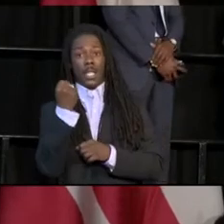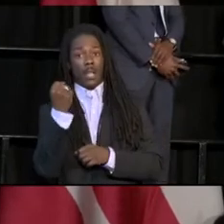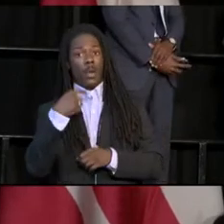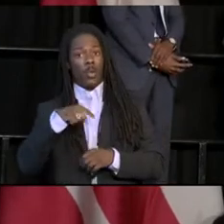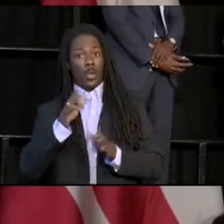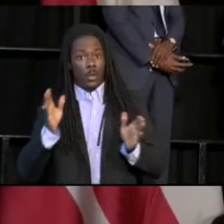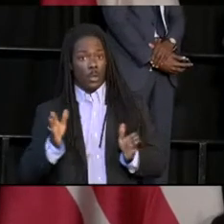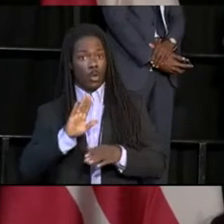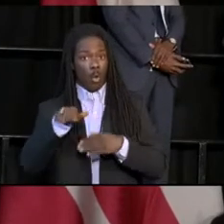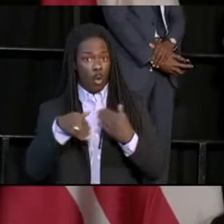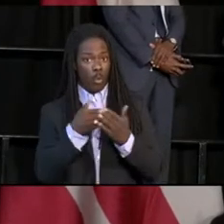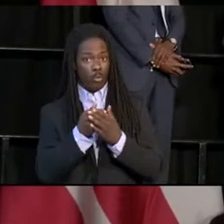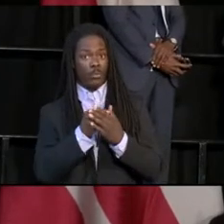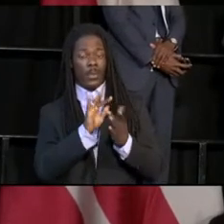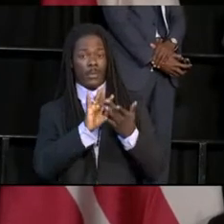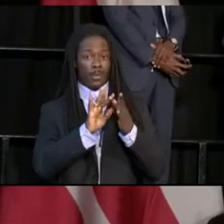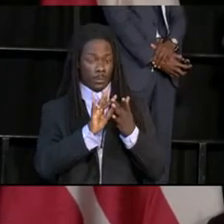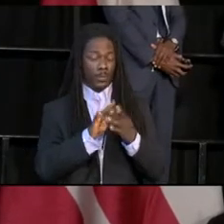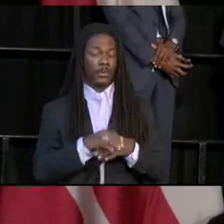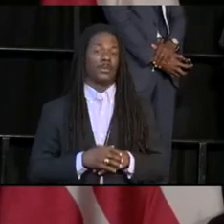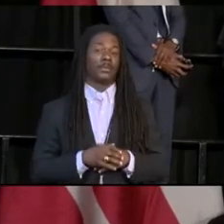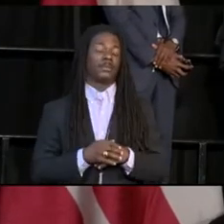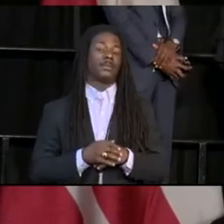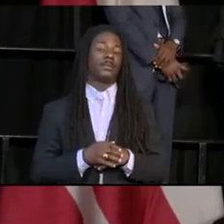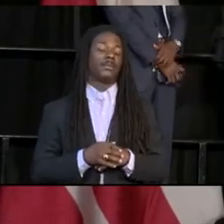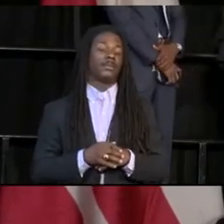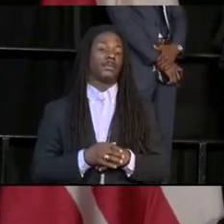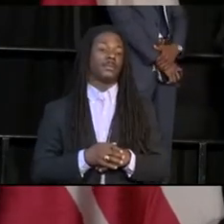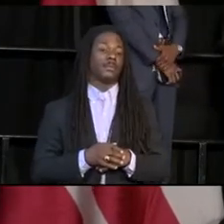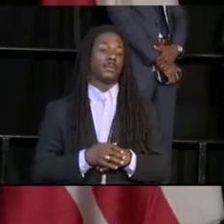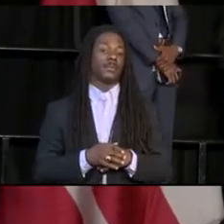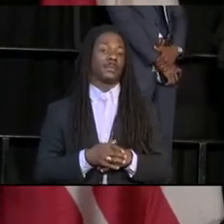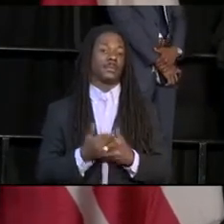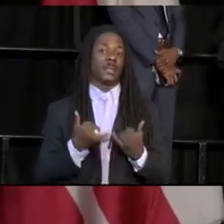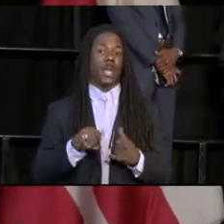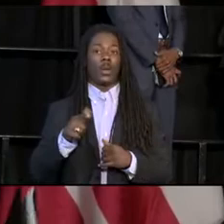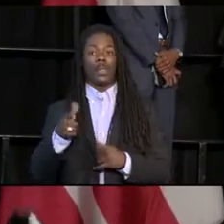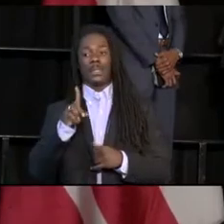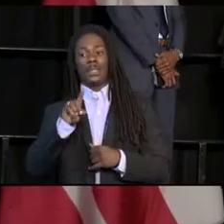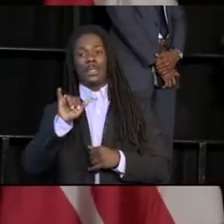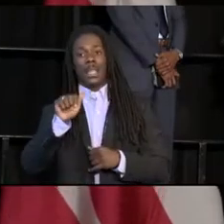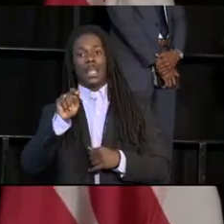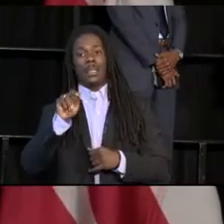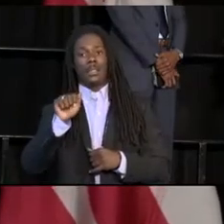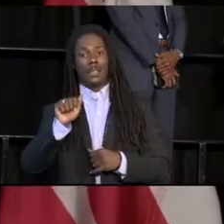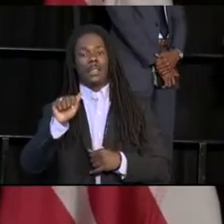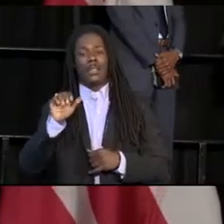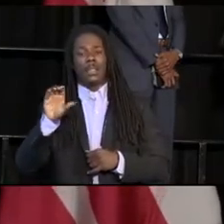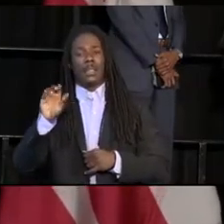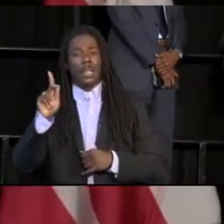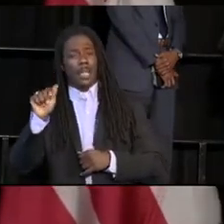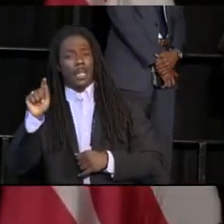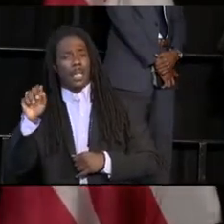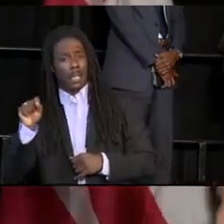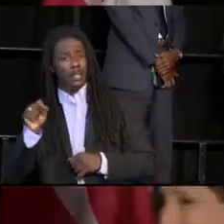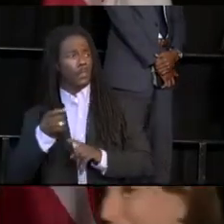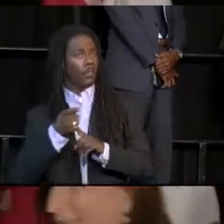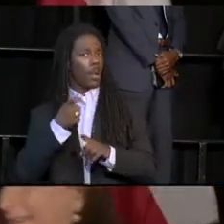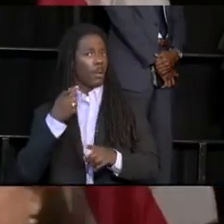visit marchforourlives.dc.gov. I'll now turn it over to Deanna Katz from the rally.